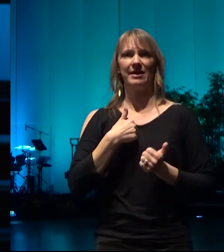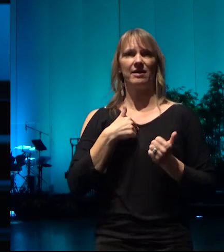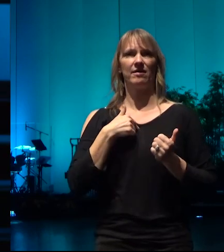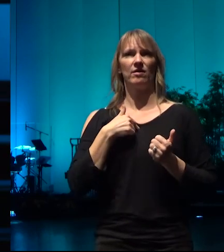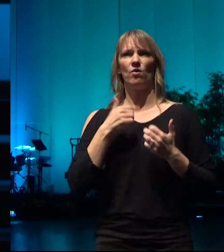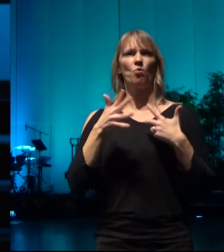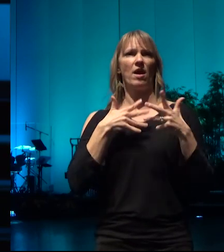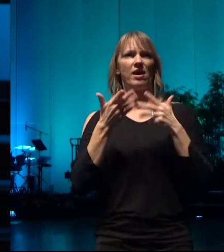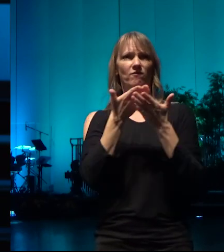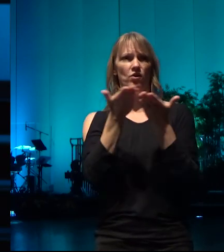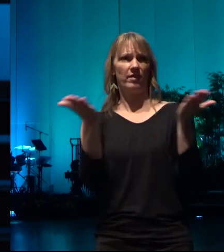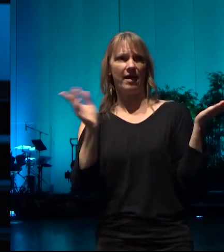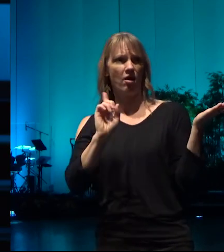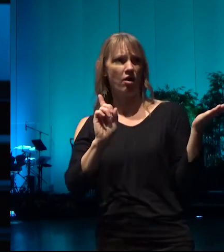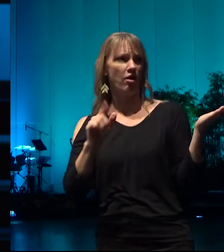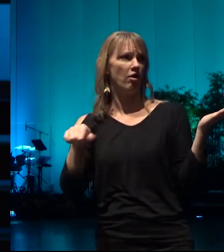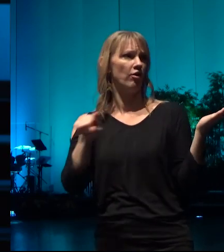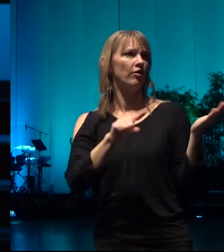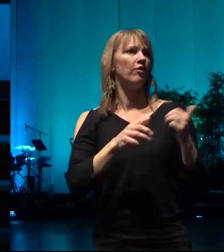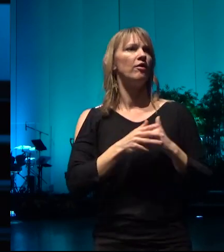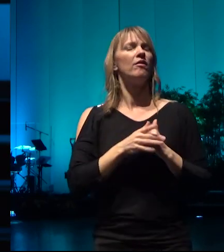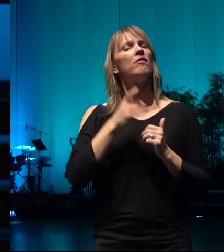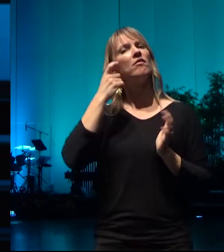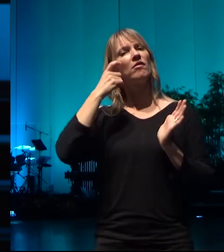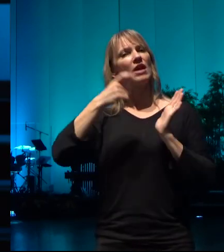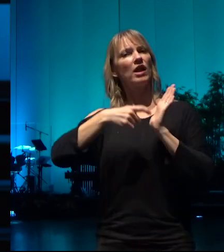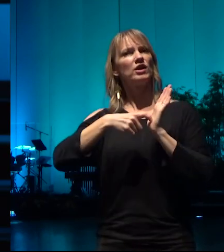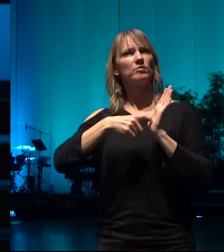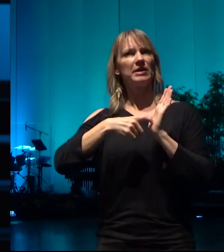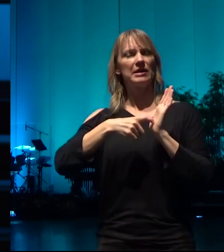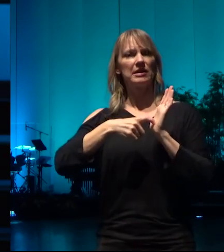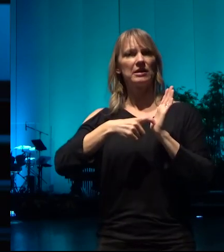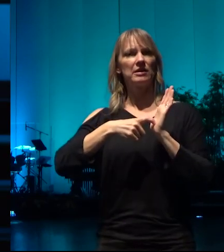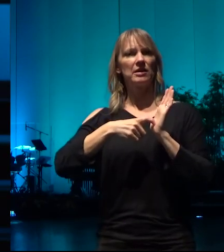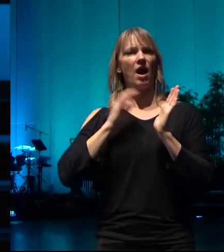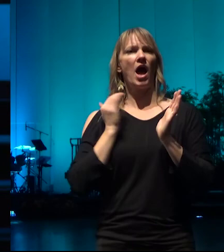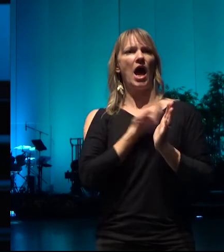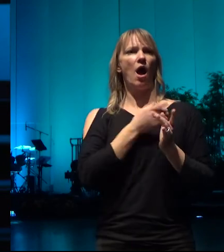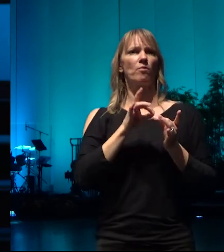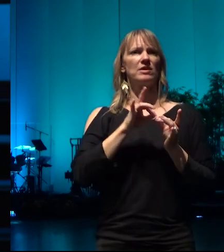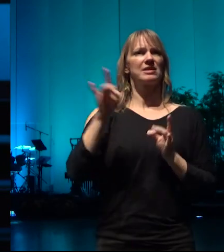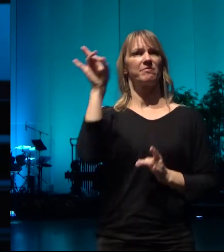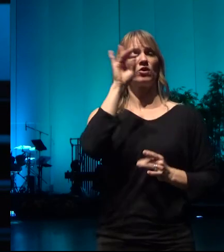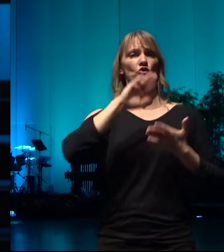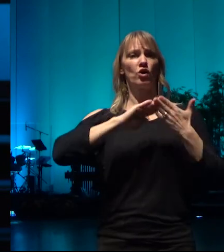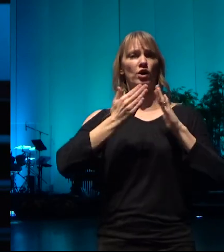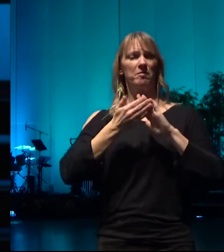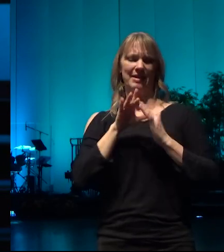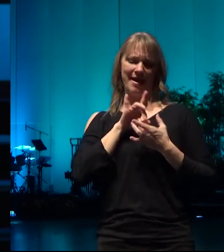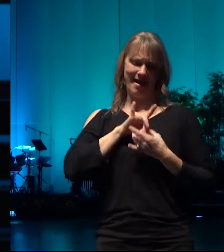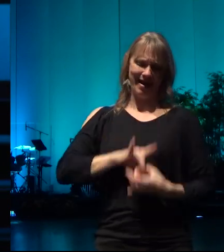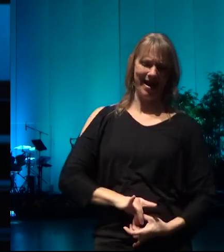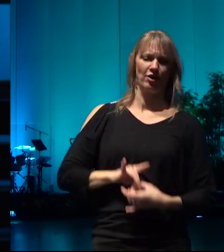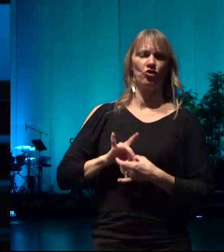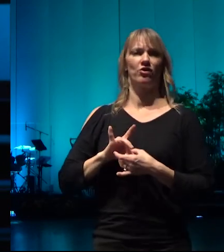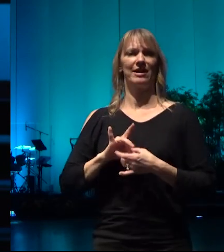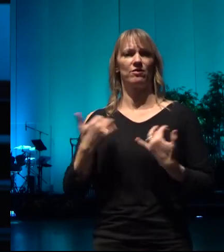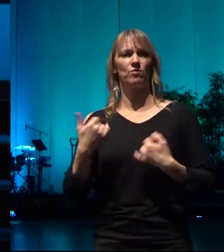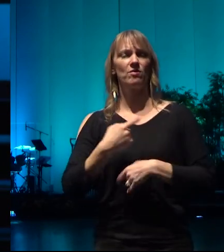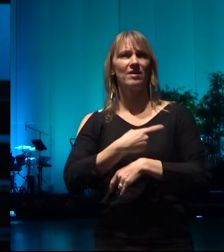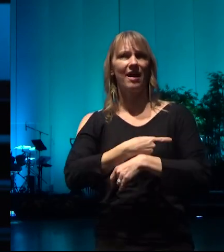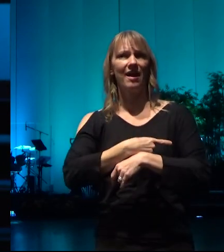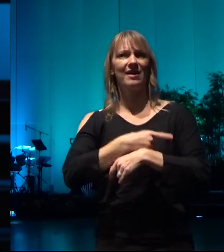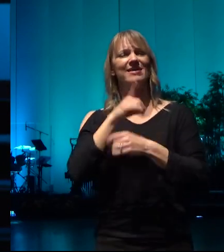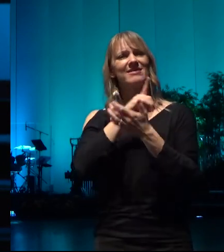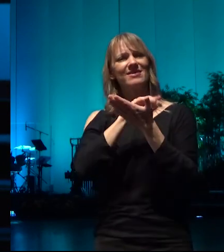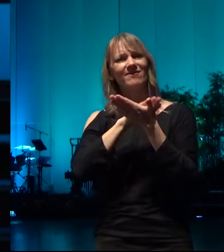divine realness, in centered realness, allowing ourselves to go forth in love and light and gentleness